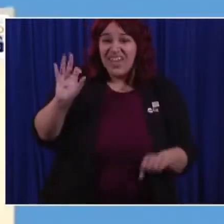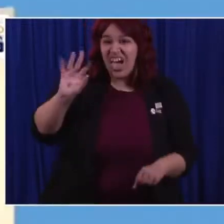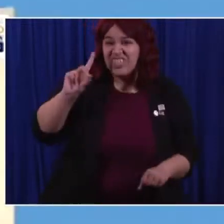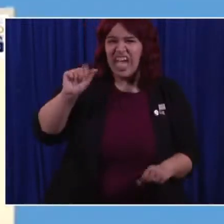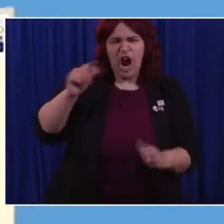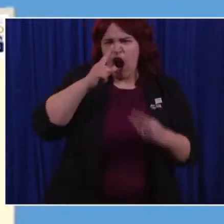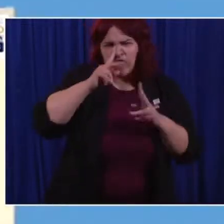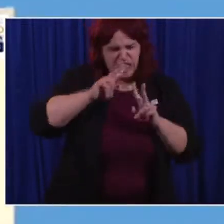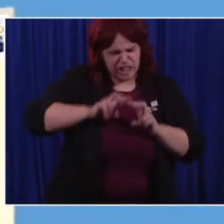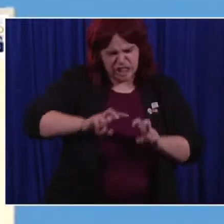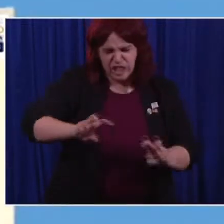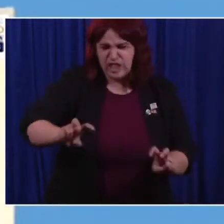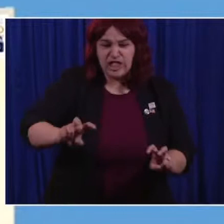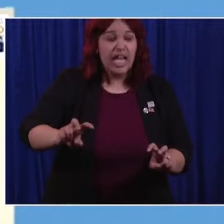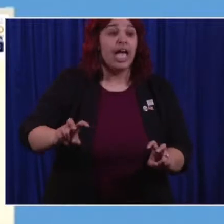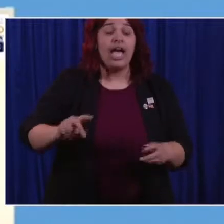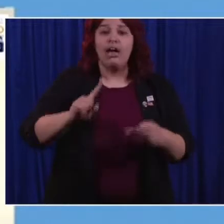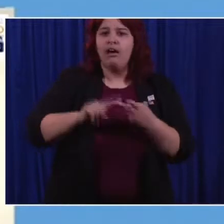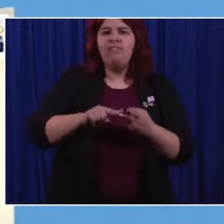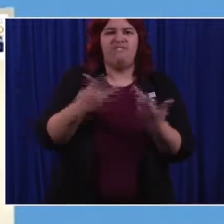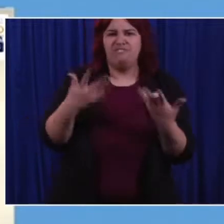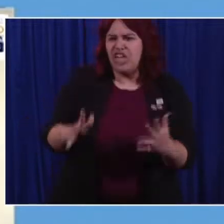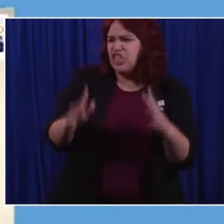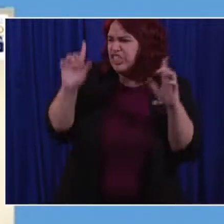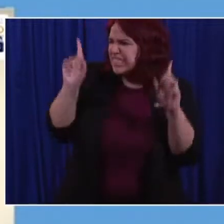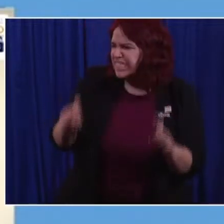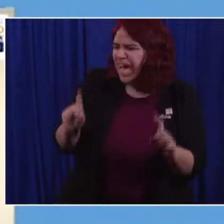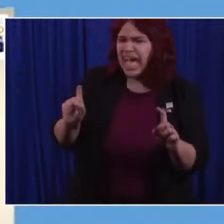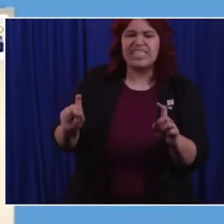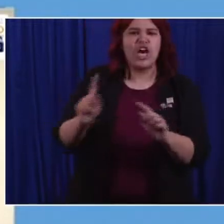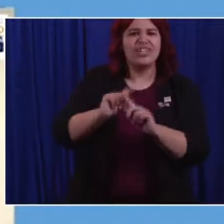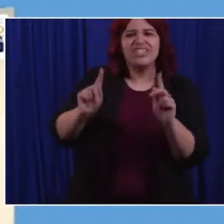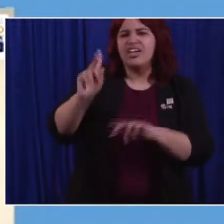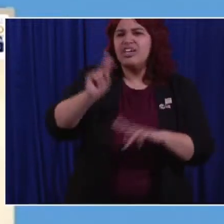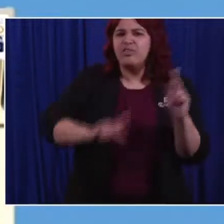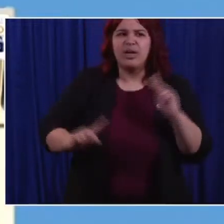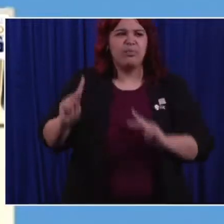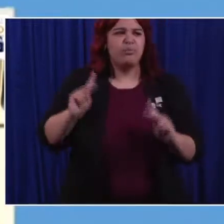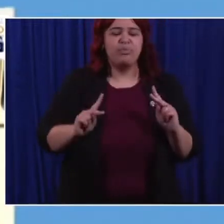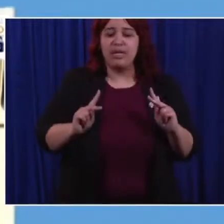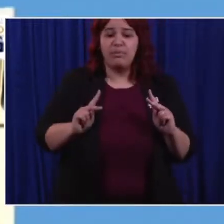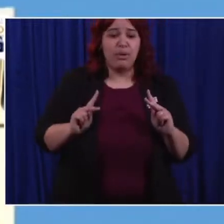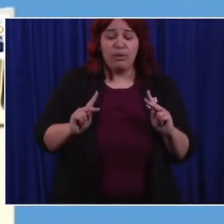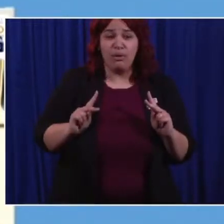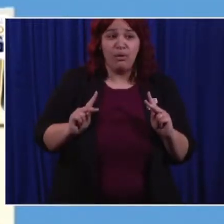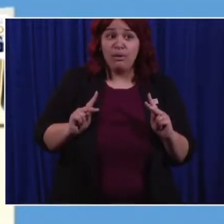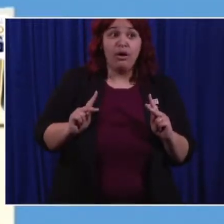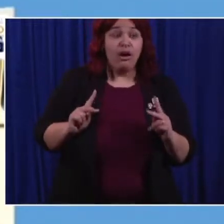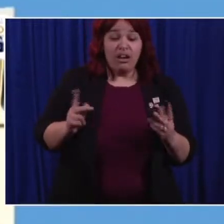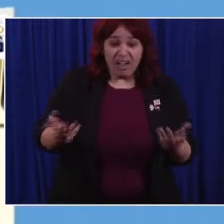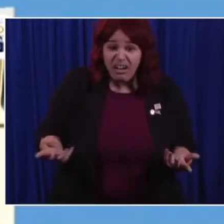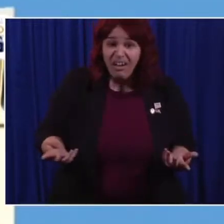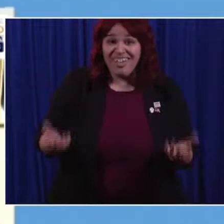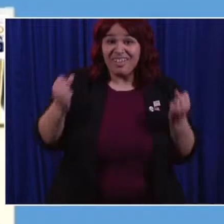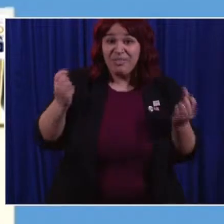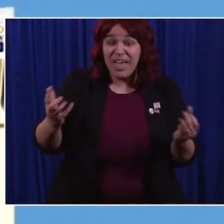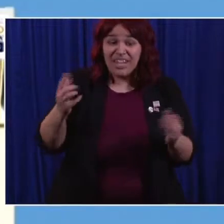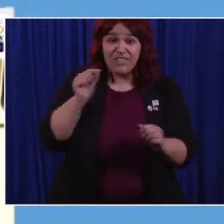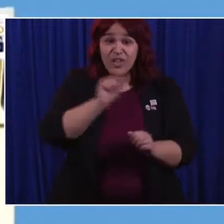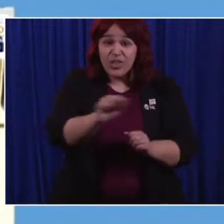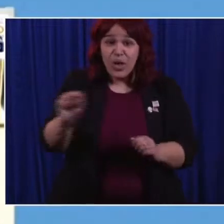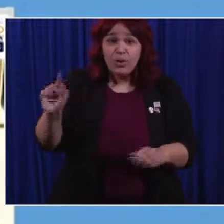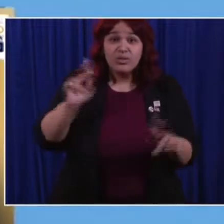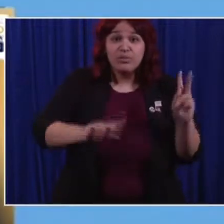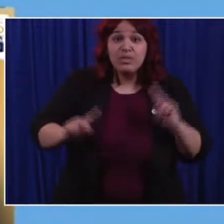been thoroughly tested on a diverse group of volunteers, including a large number of volunteers from communities